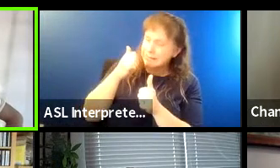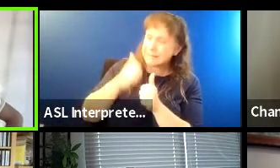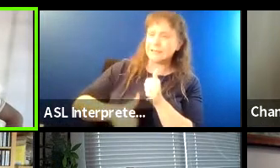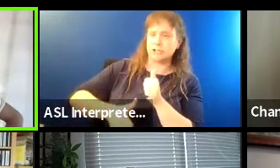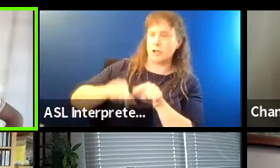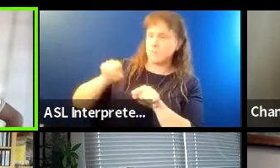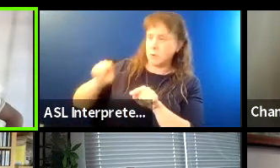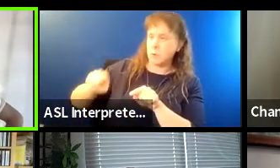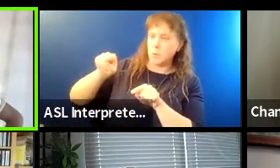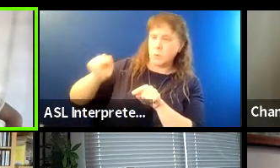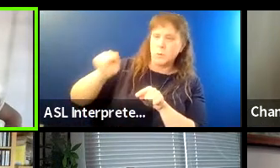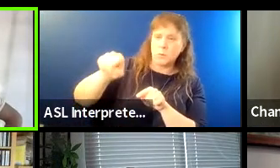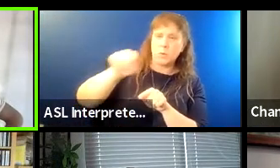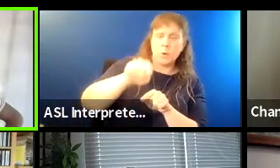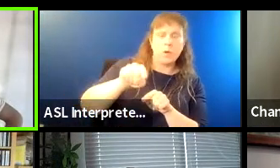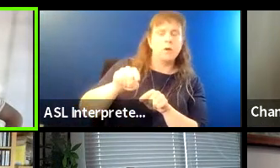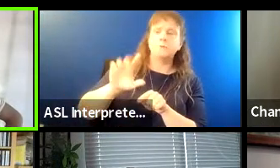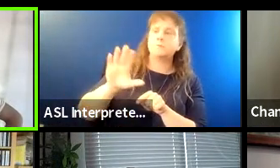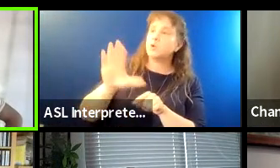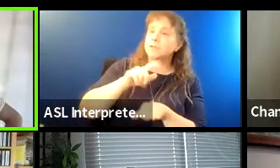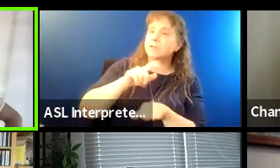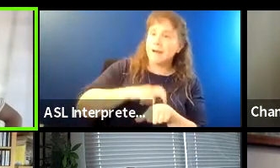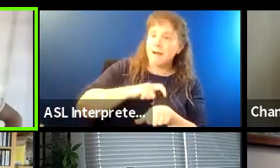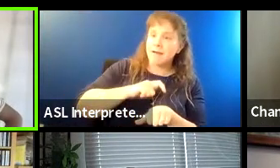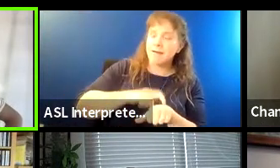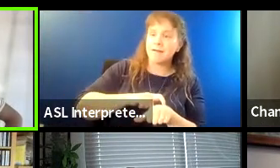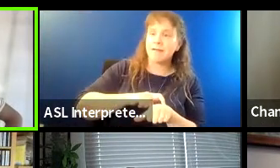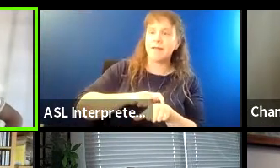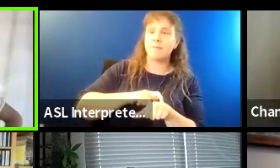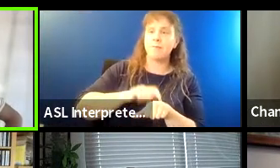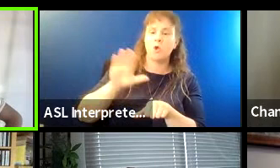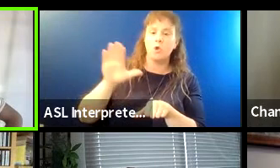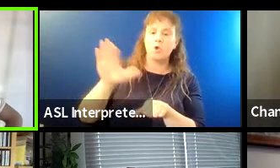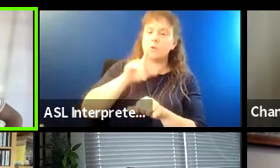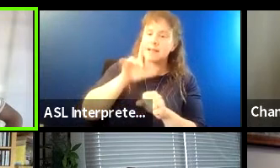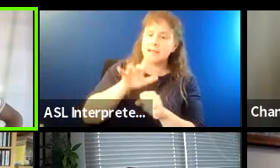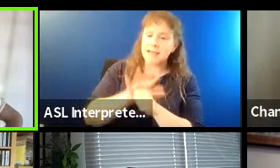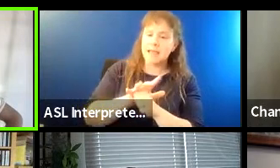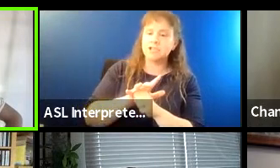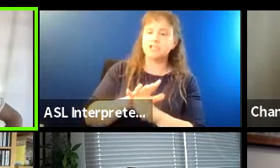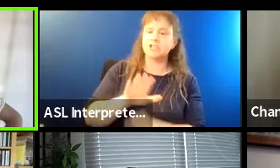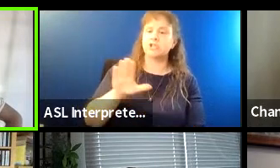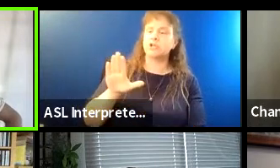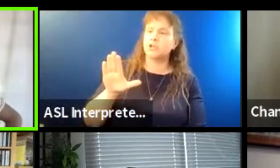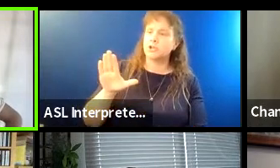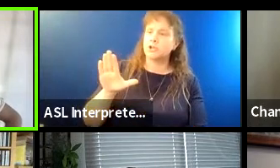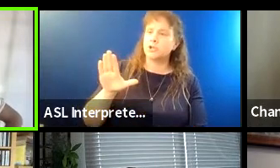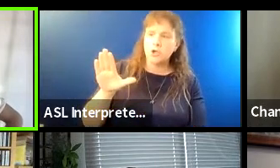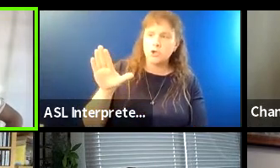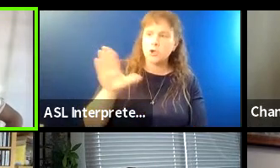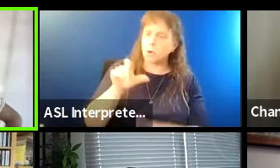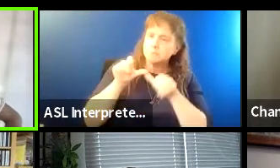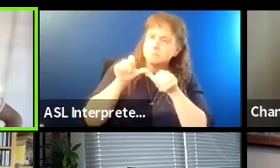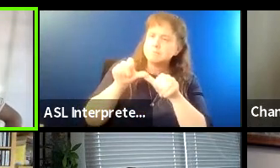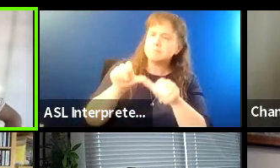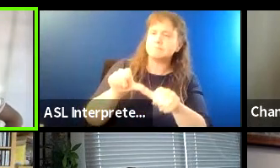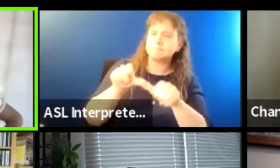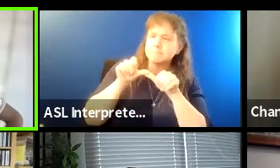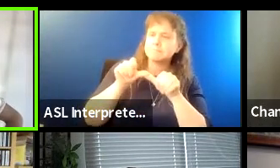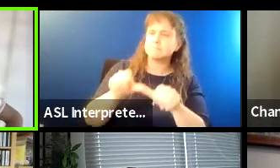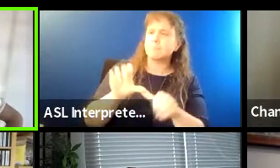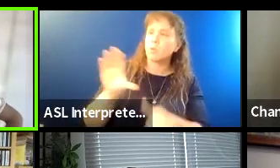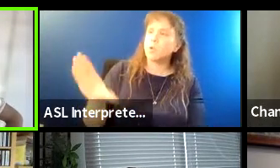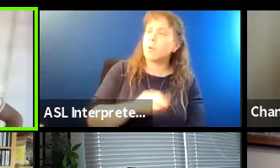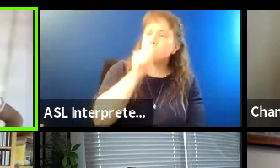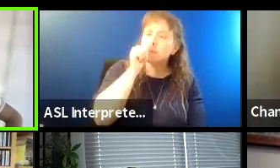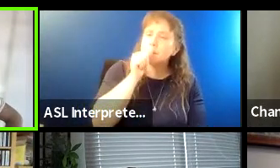you, for your time, your dedication, your commitment, your persistence, your